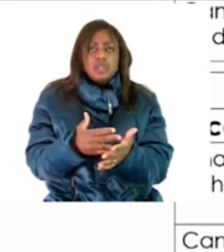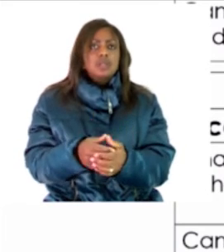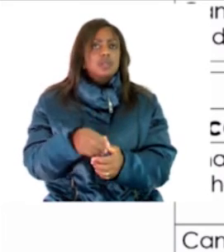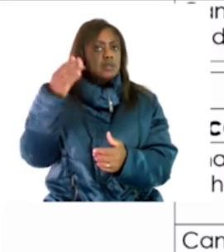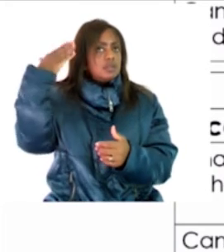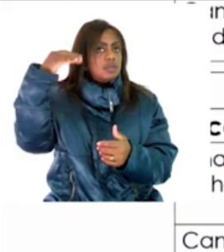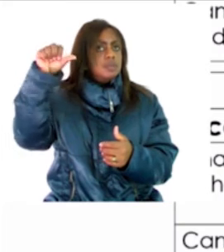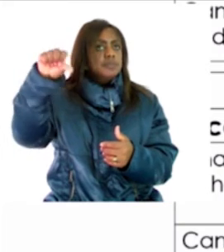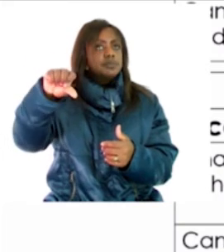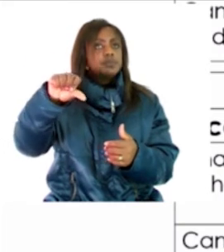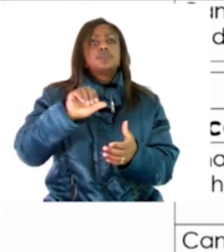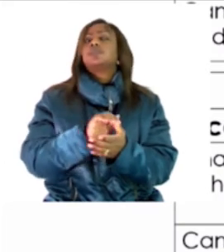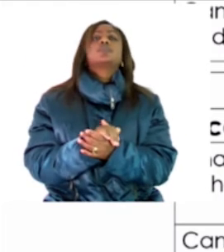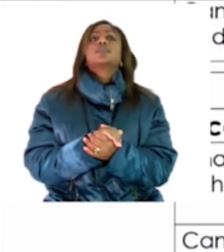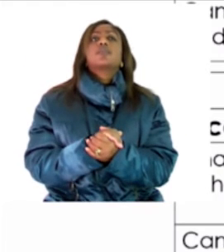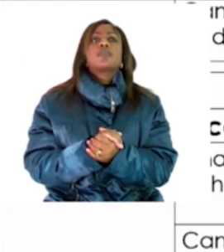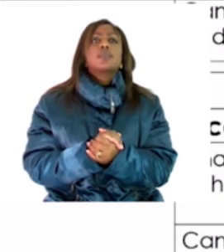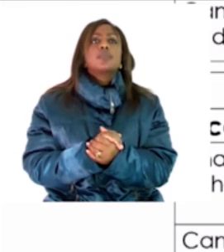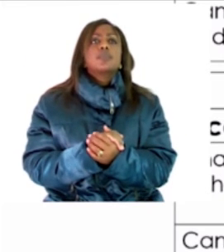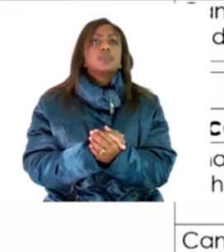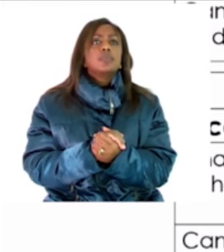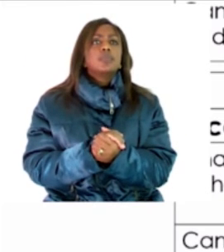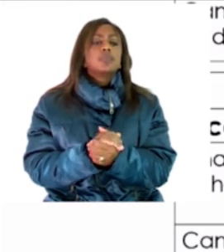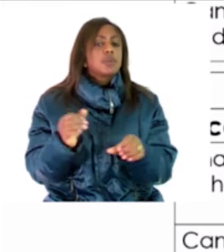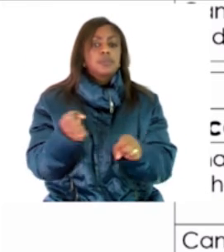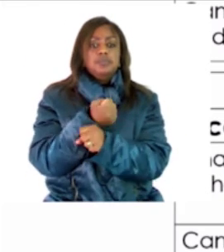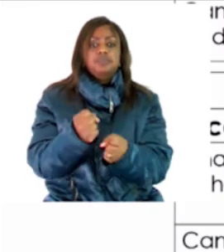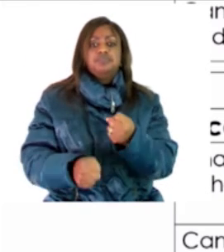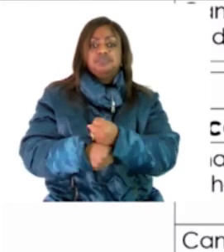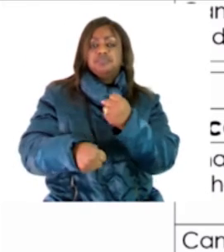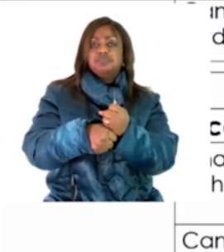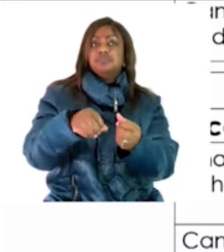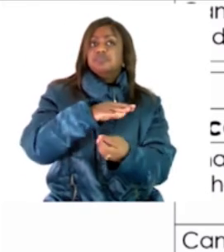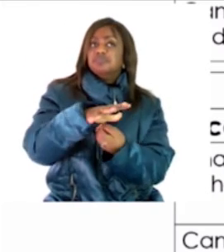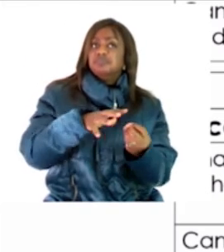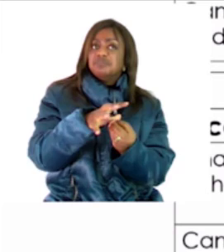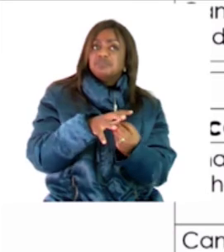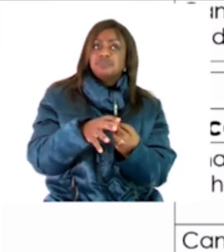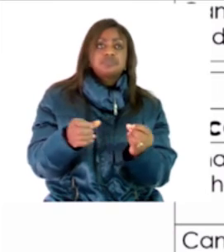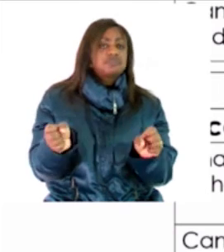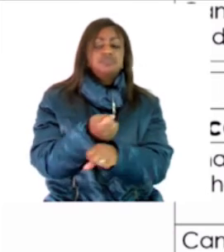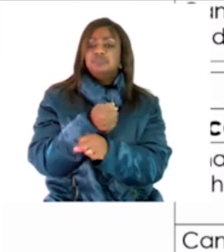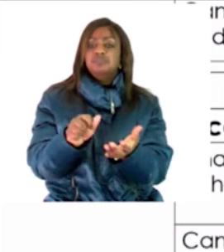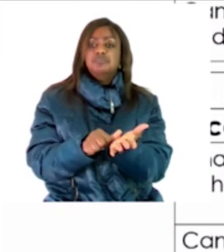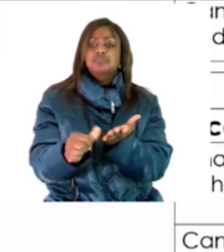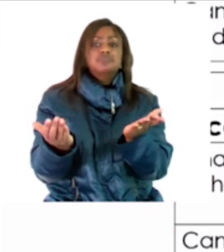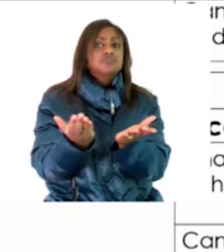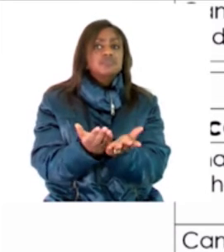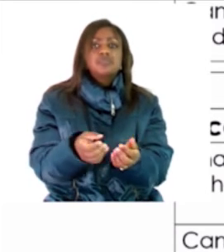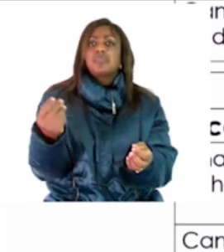job. And then if you lose your job, there's nobody to support the family anymore. You realize that people are moving out of their house to